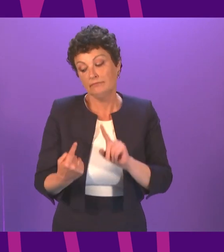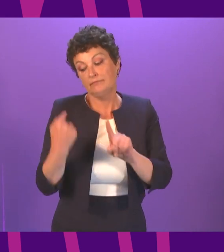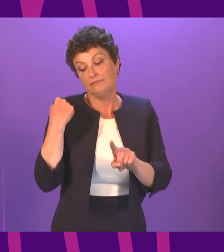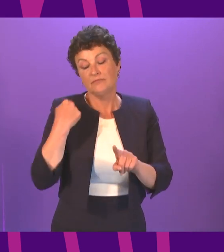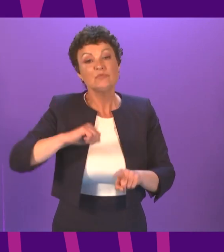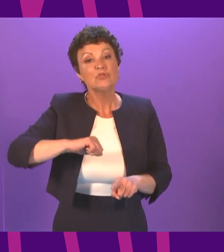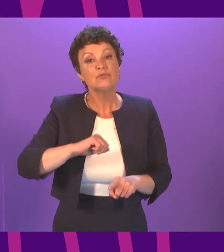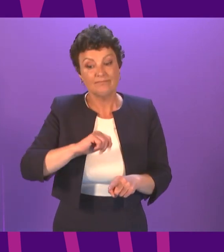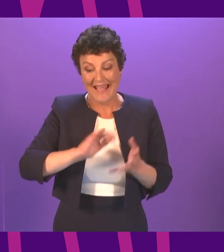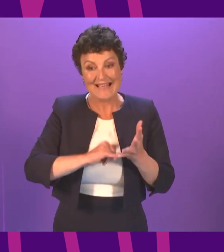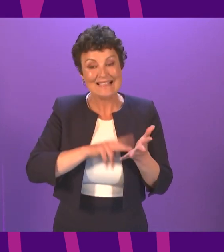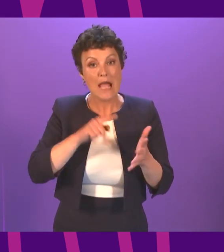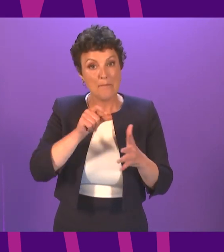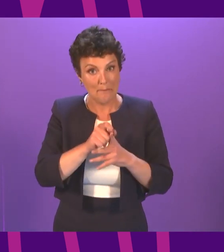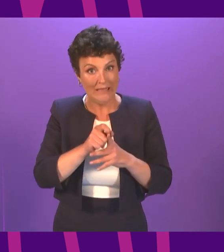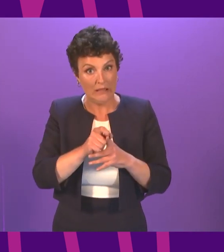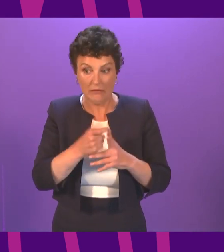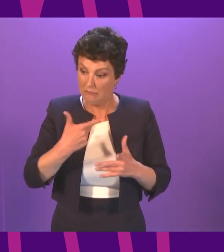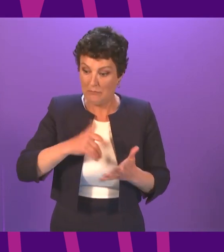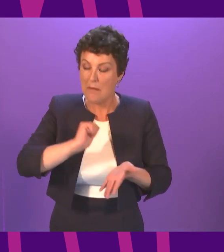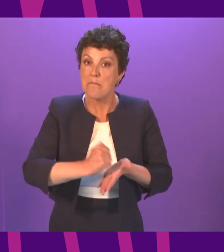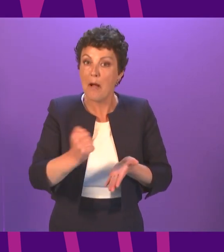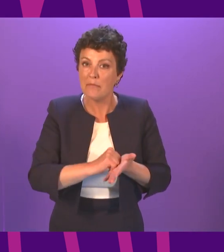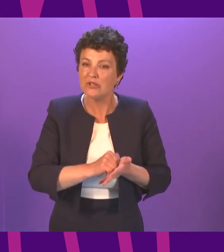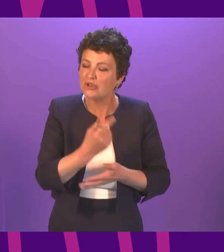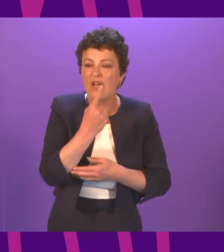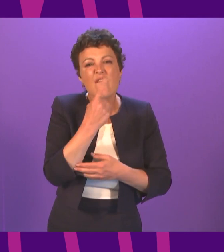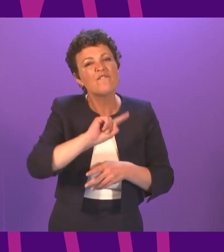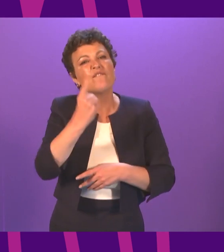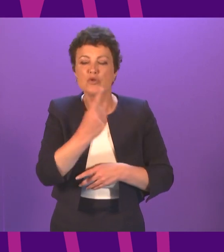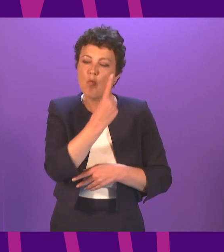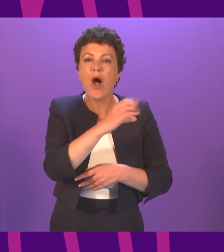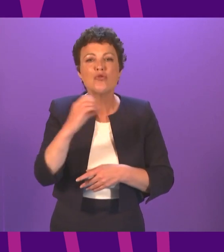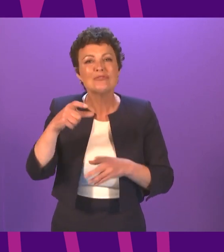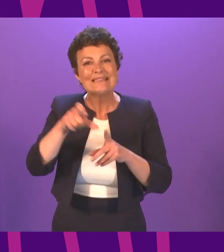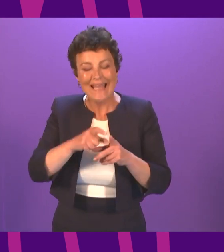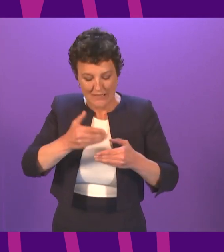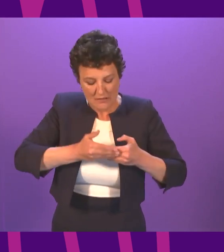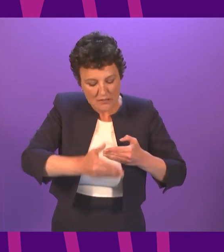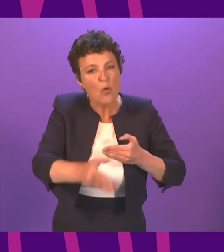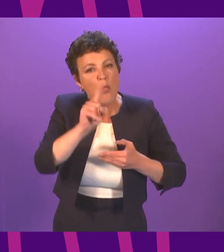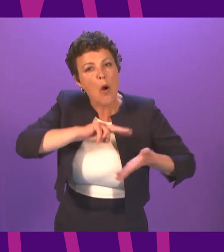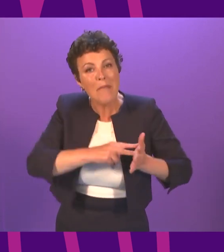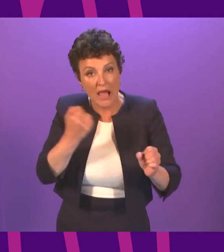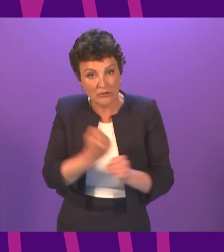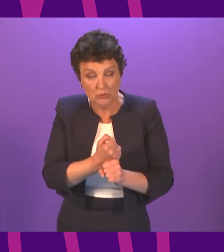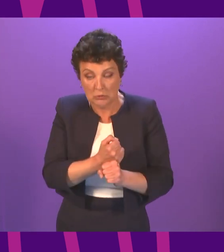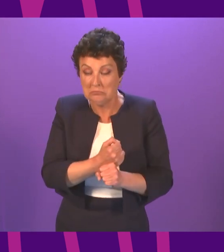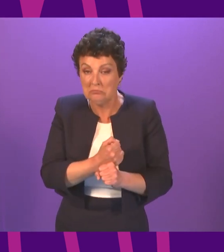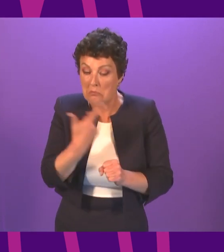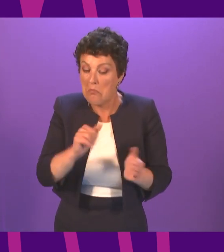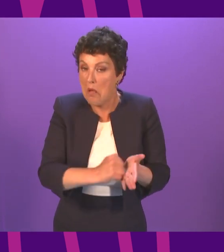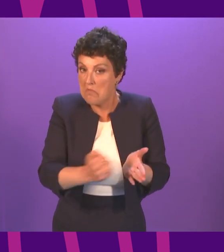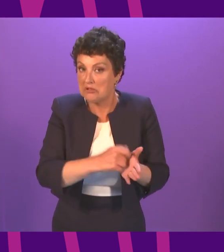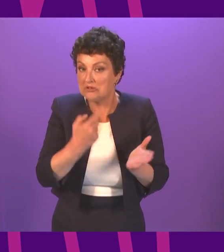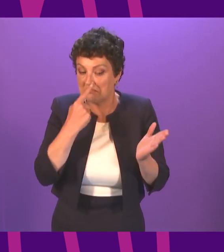new government. That plan is now Scottish Government policy, and the Cabinet Secretaries and Ministers appointed over the next couple of days will